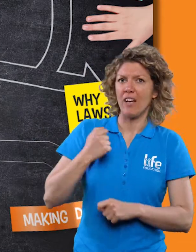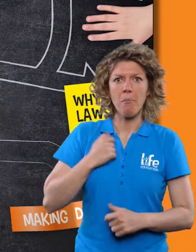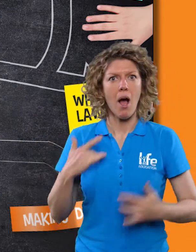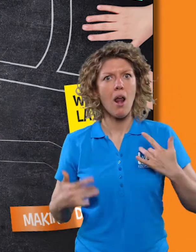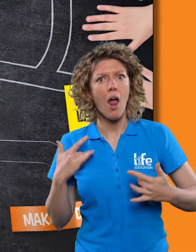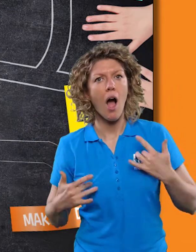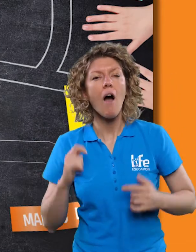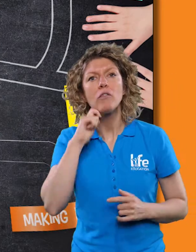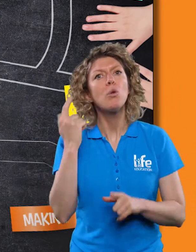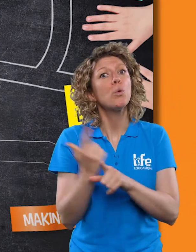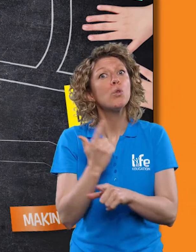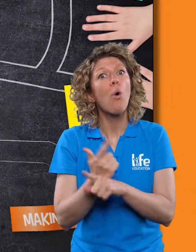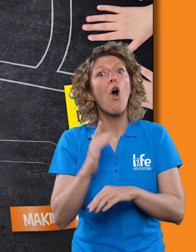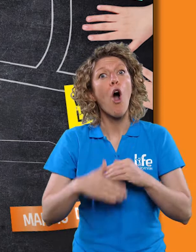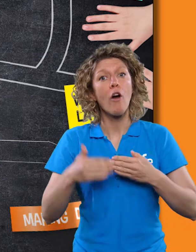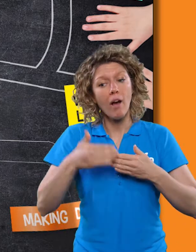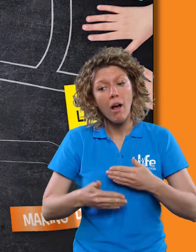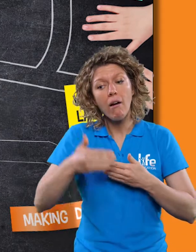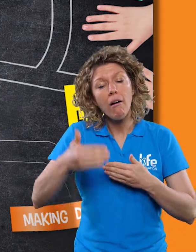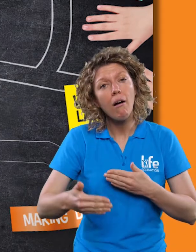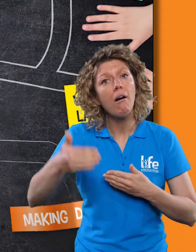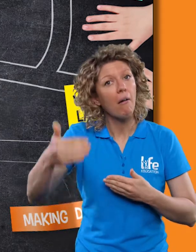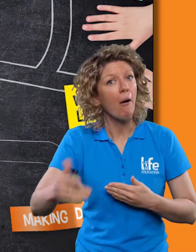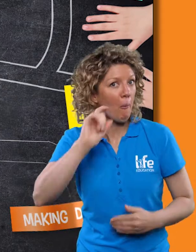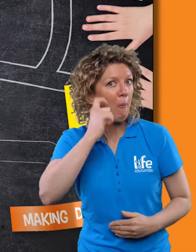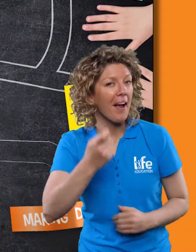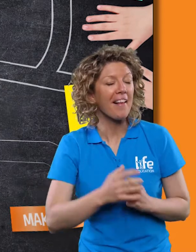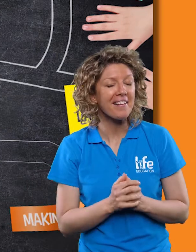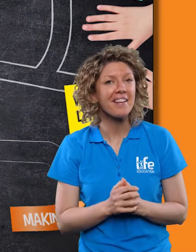in the next 3 sessions together. But in the meantime,